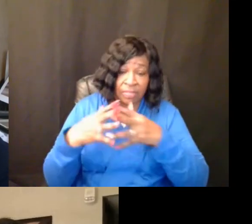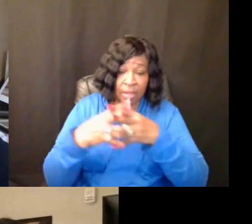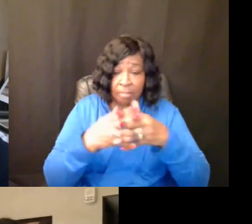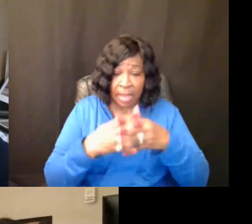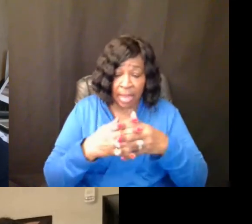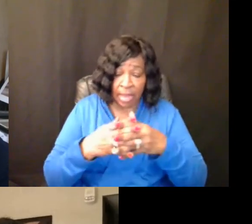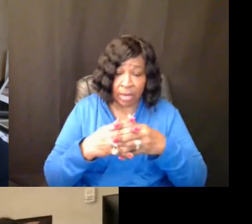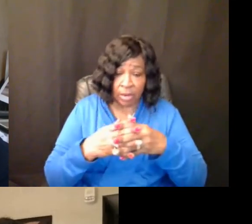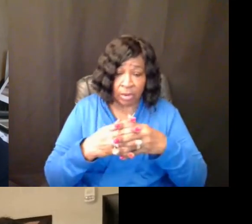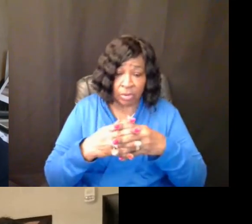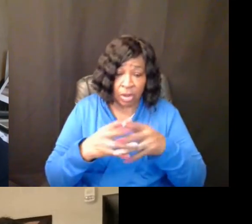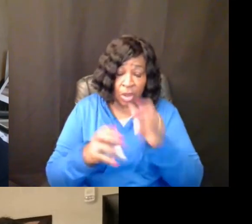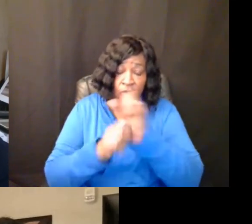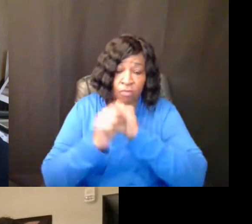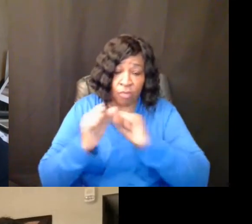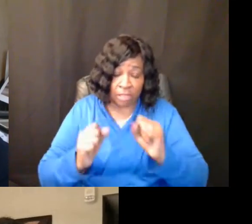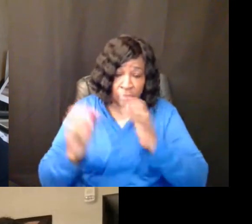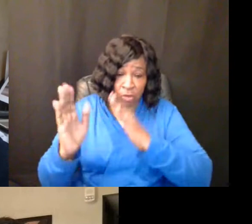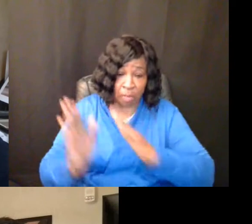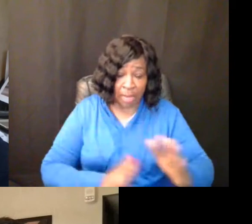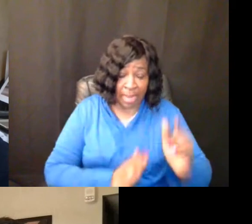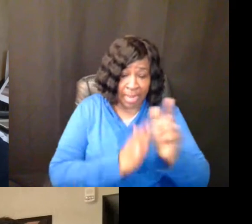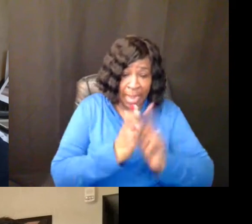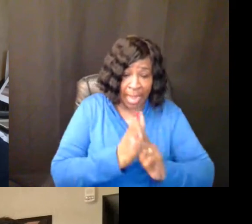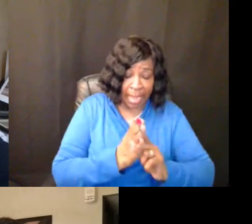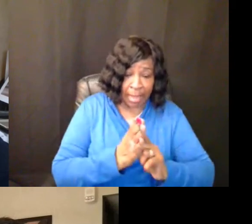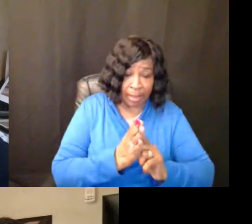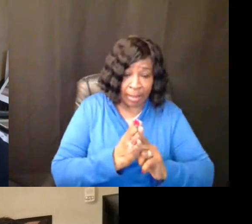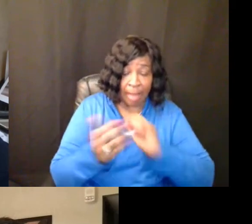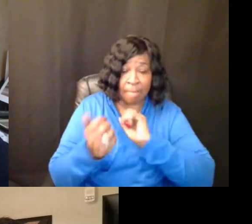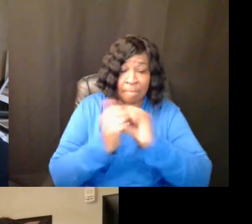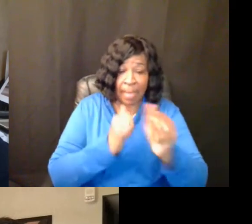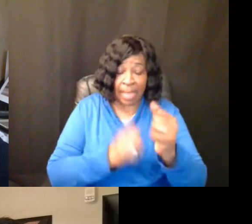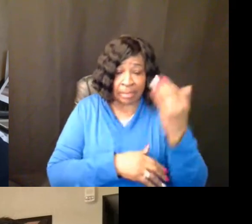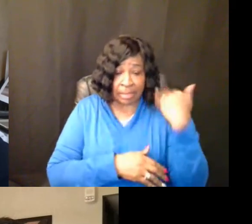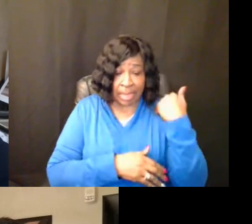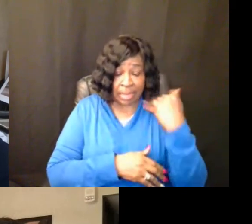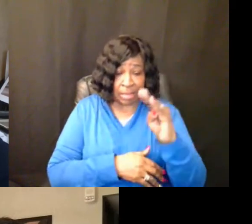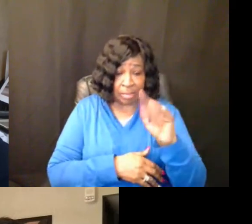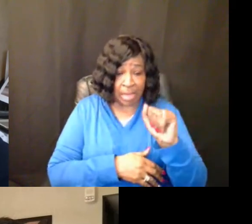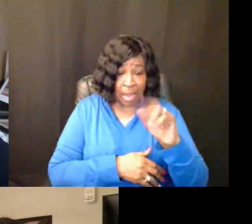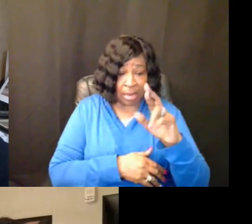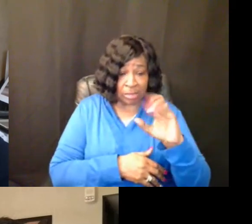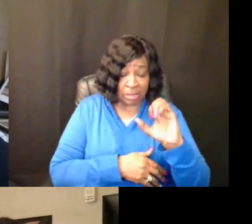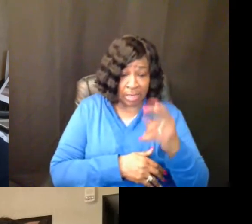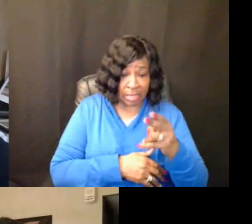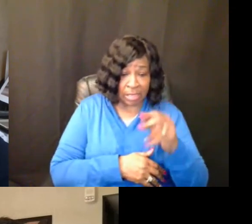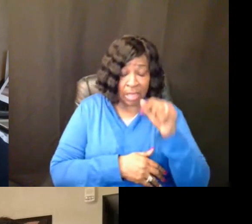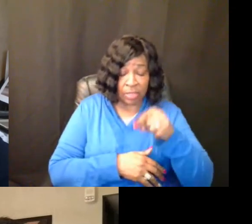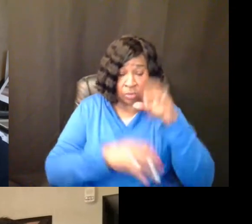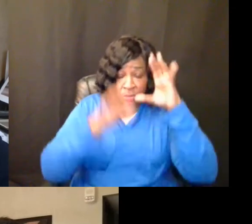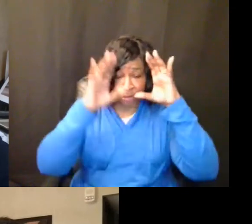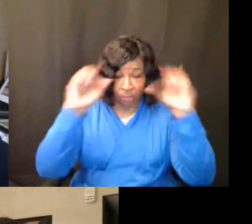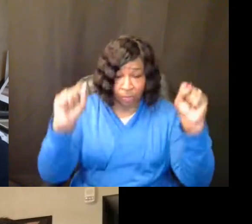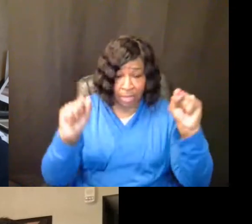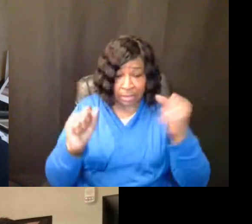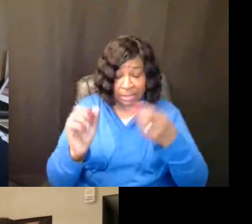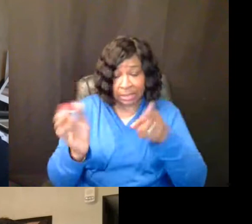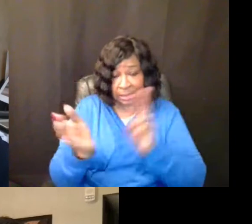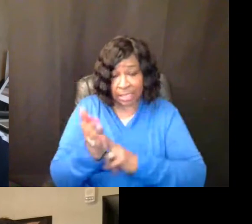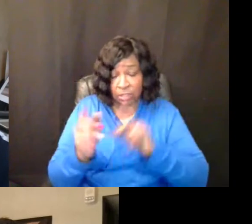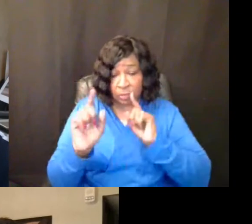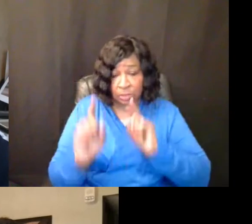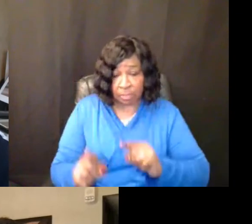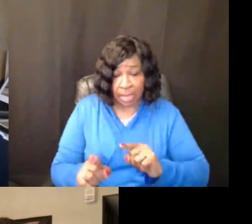Rescue Plan Act, which was passed last March, so about a year ago now. This was the president's signature response